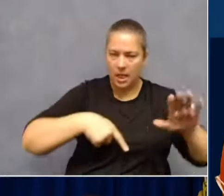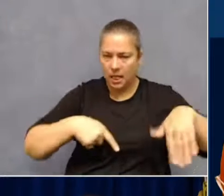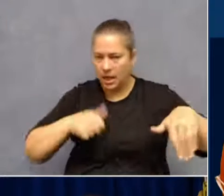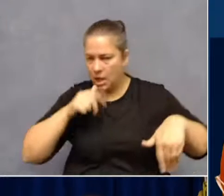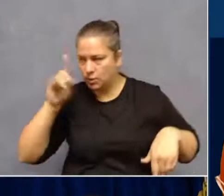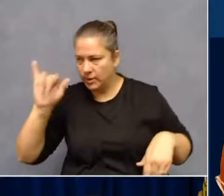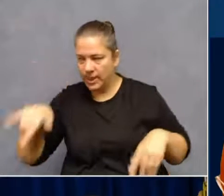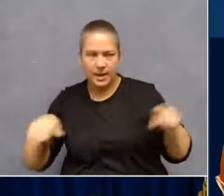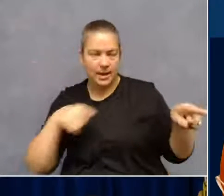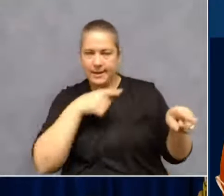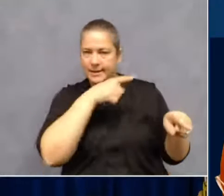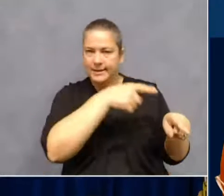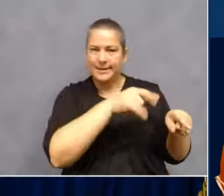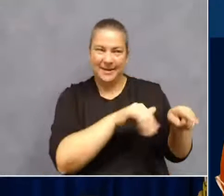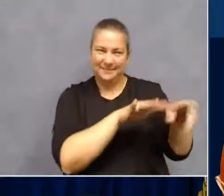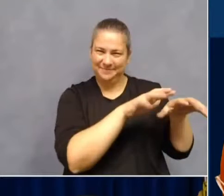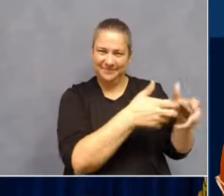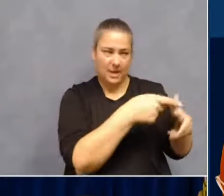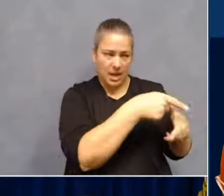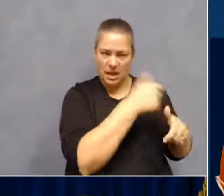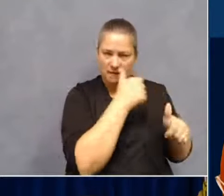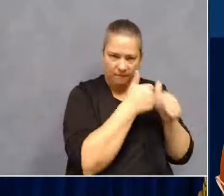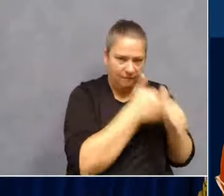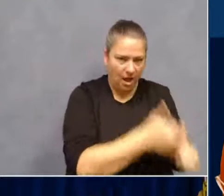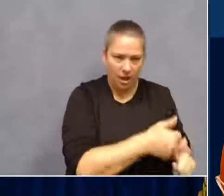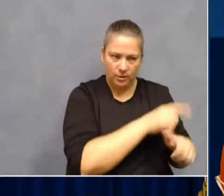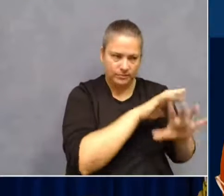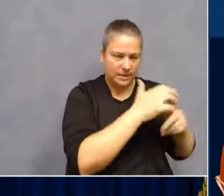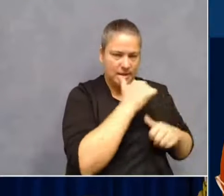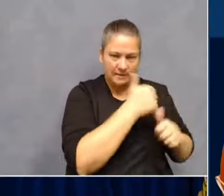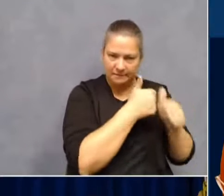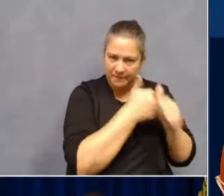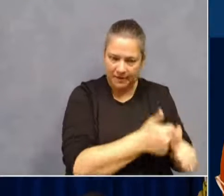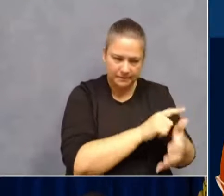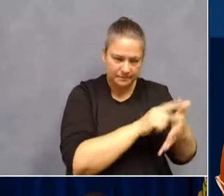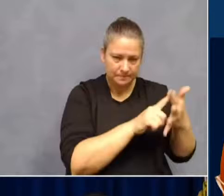following public health advice. We probably need to spend a lot more time